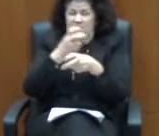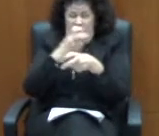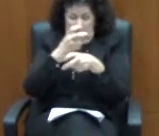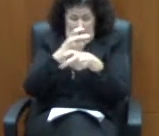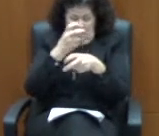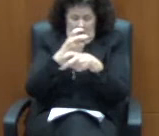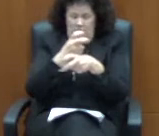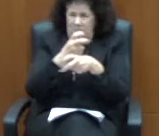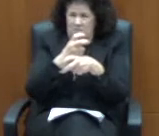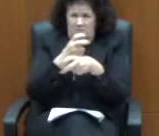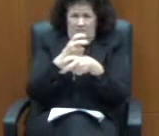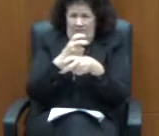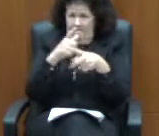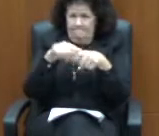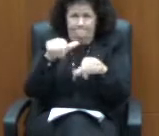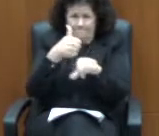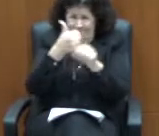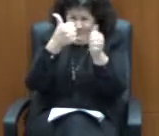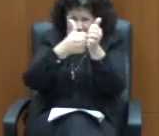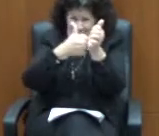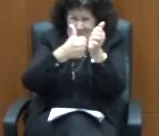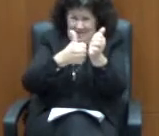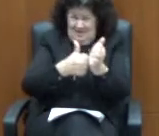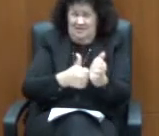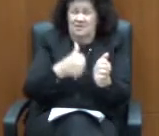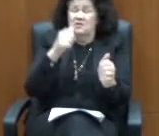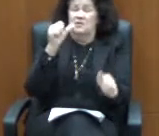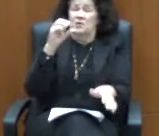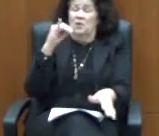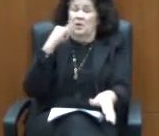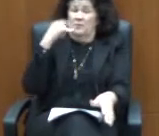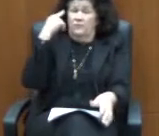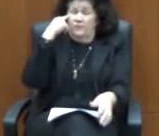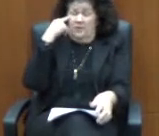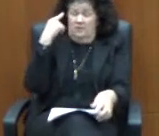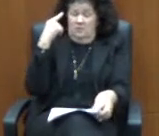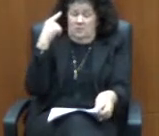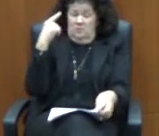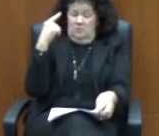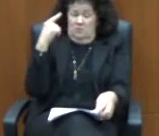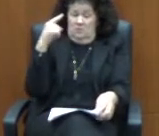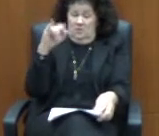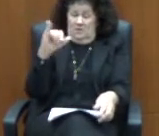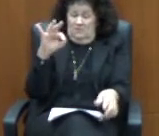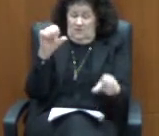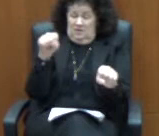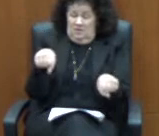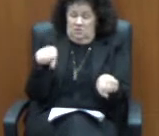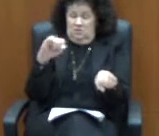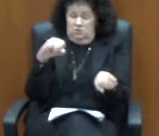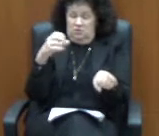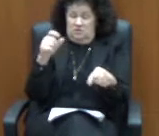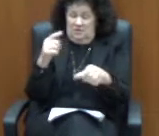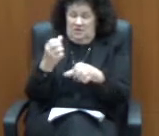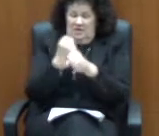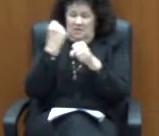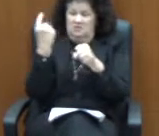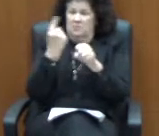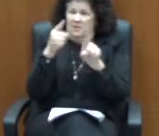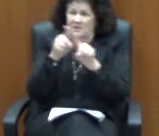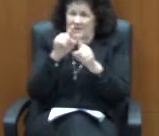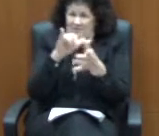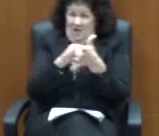to implement each one of them. So I think it would be advantageous if we could just get something like